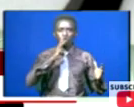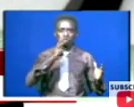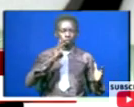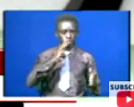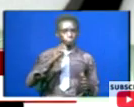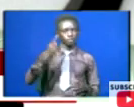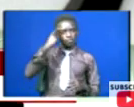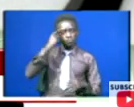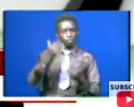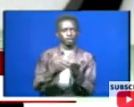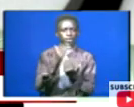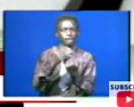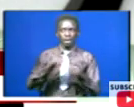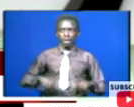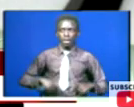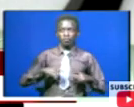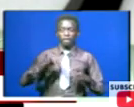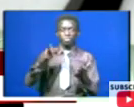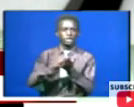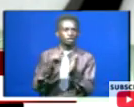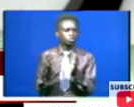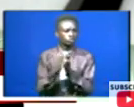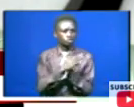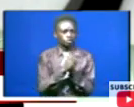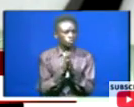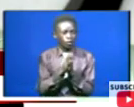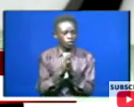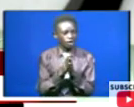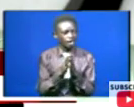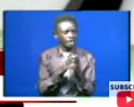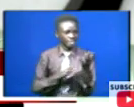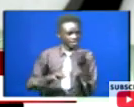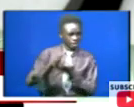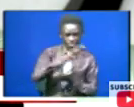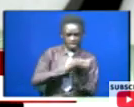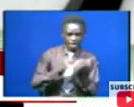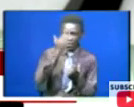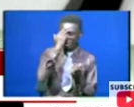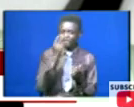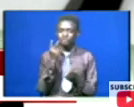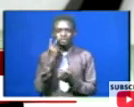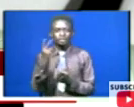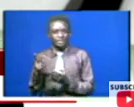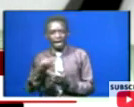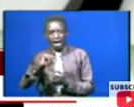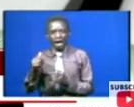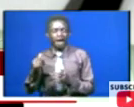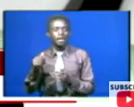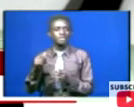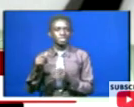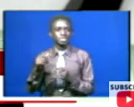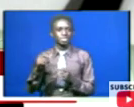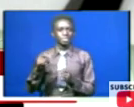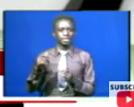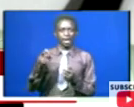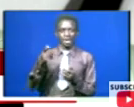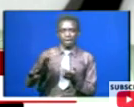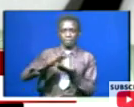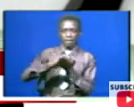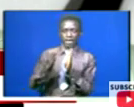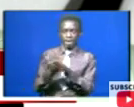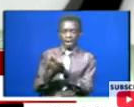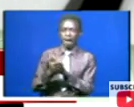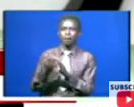is a story, by the way, of contradictions that while the county is classified as arid and semi-arid land, it also holds some